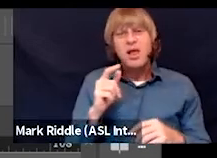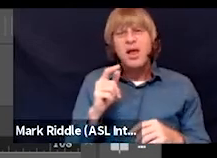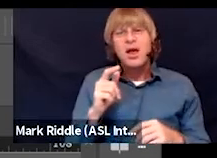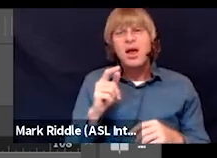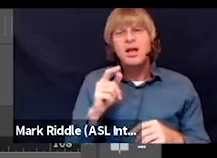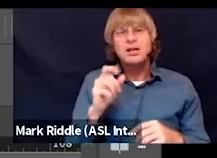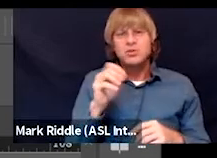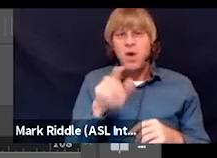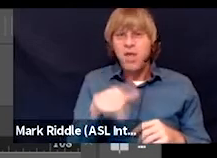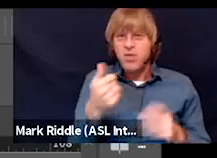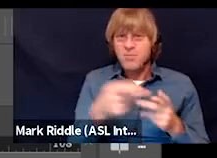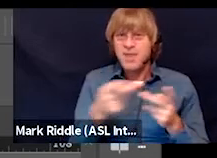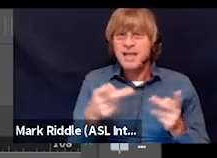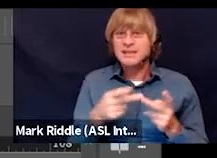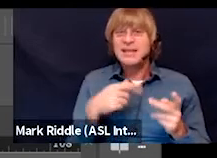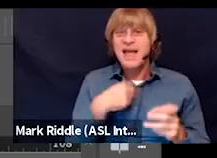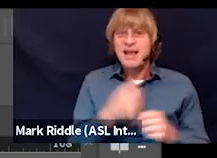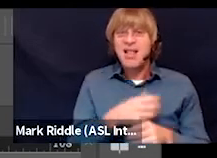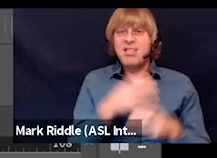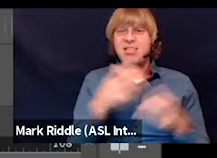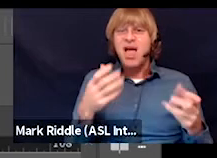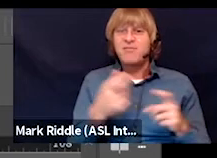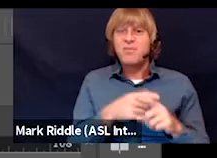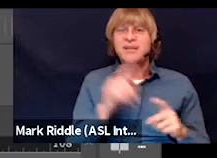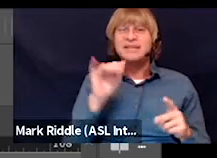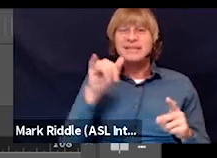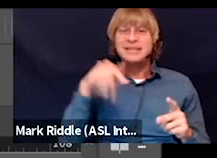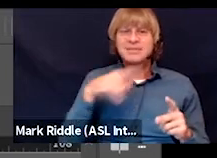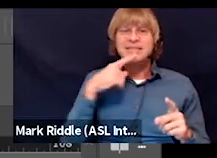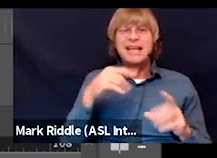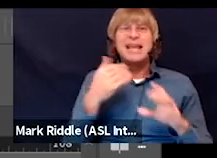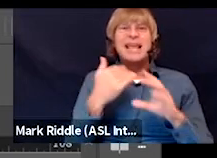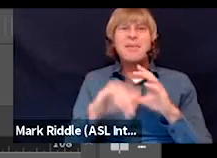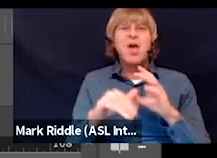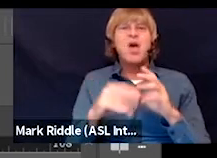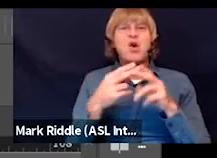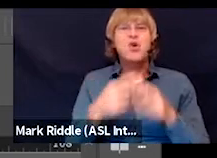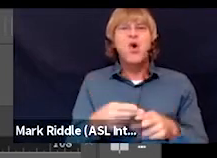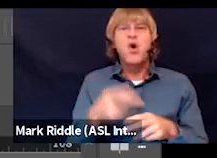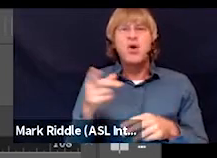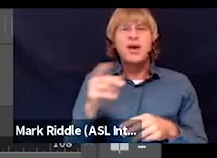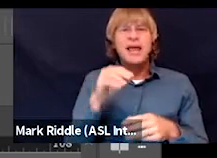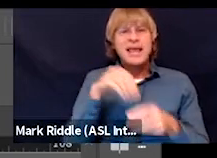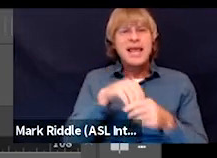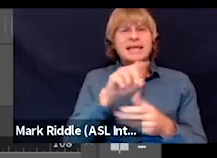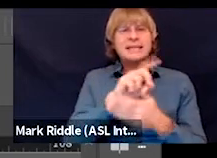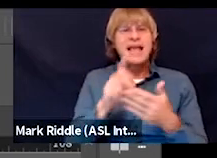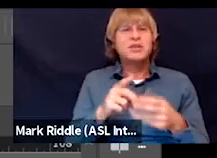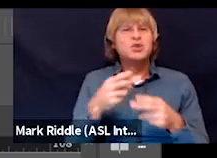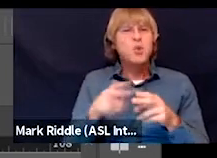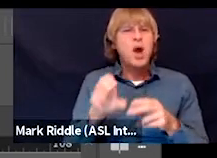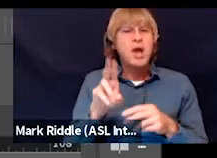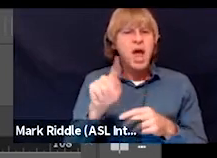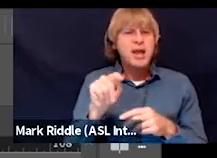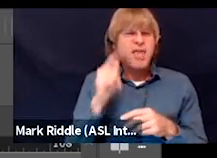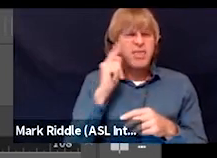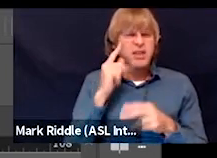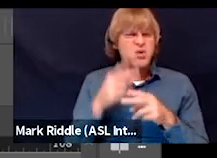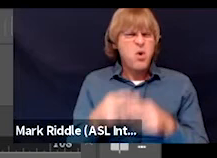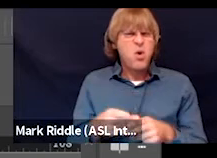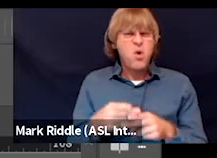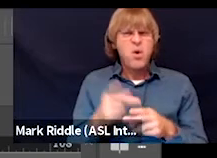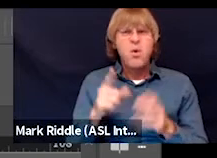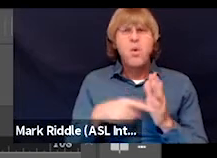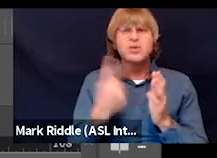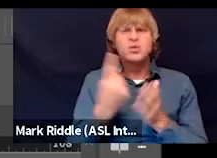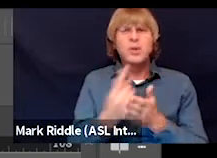So another place I get a lot of good tips is an email called InDesign Shortcuts, I think it is. About once